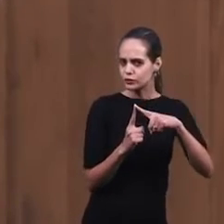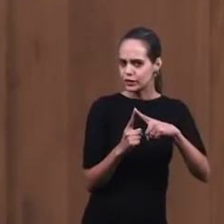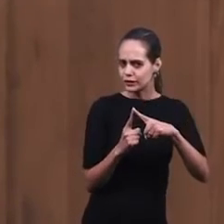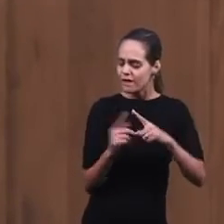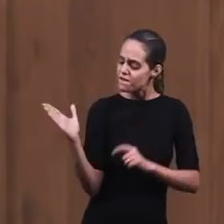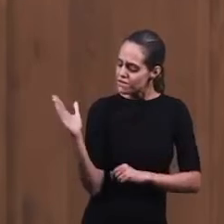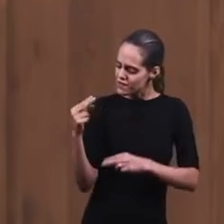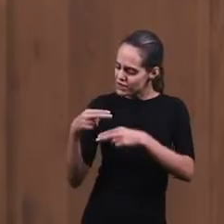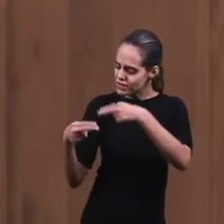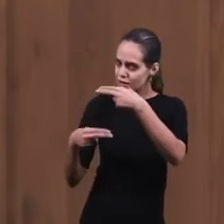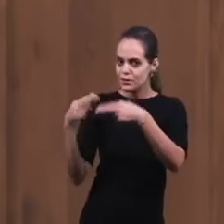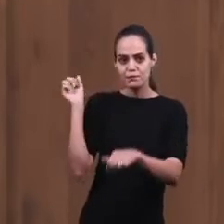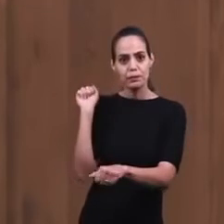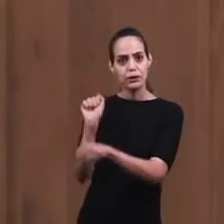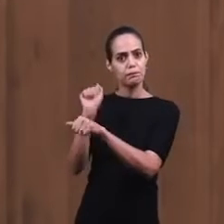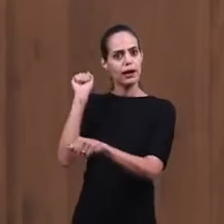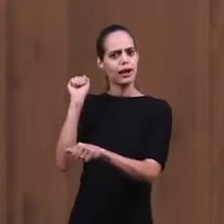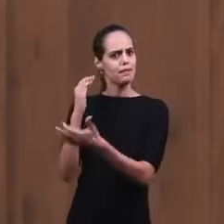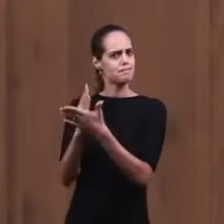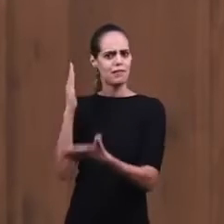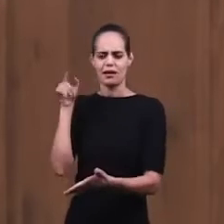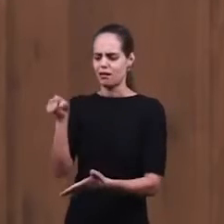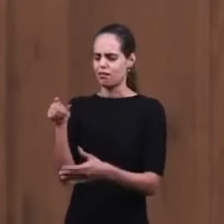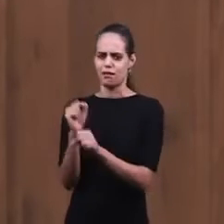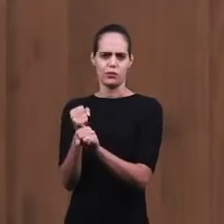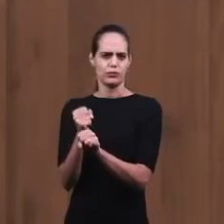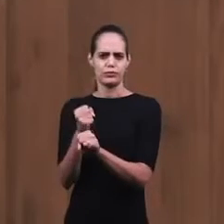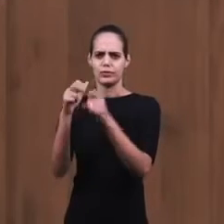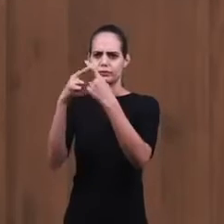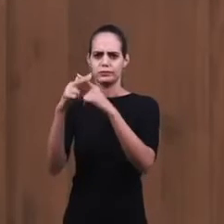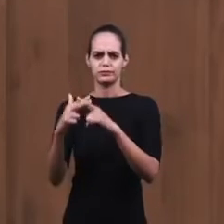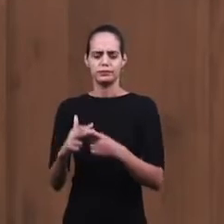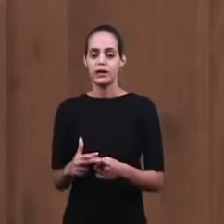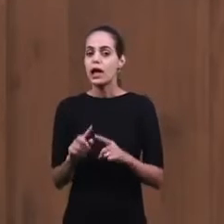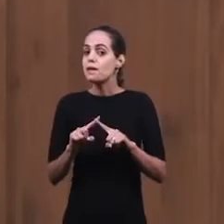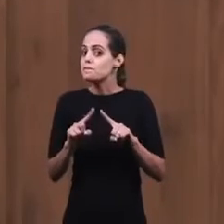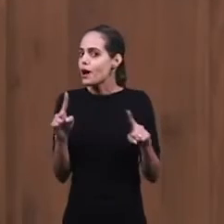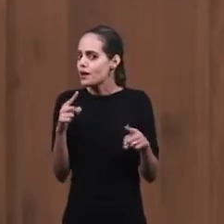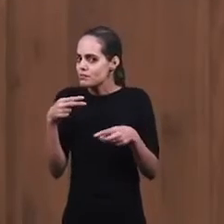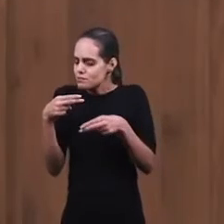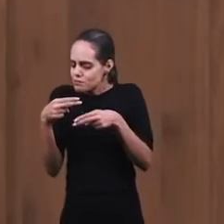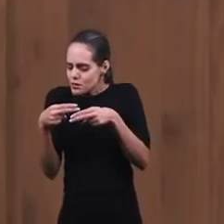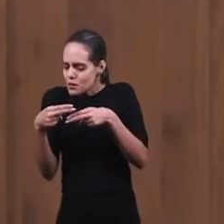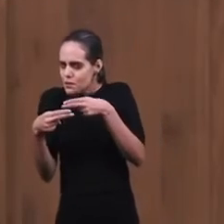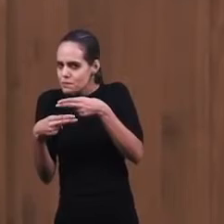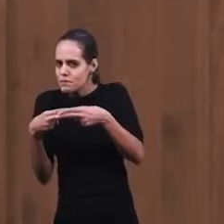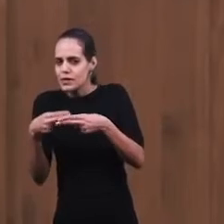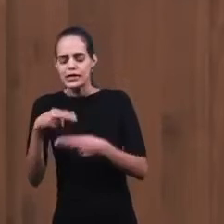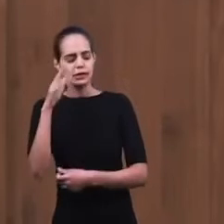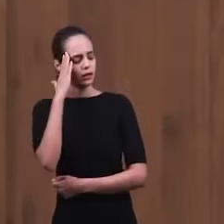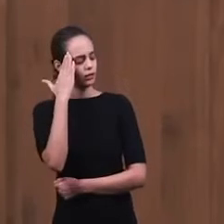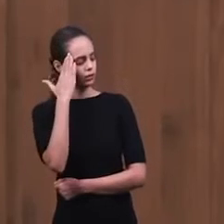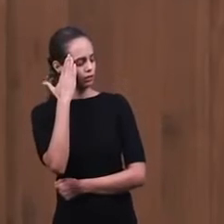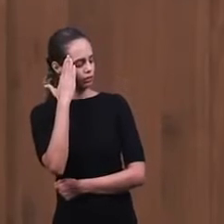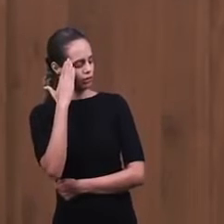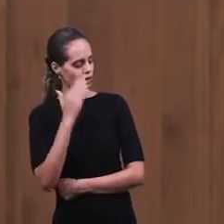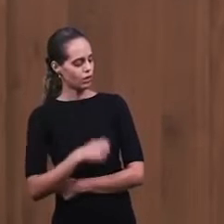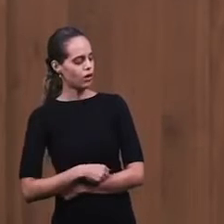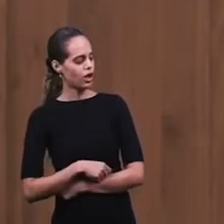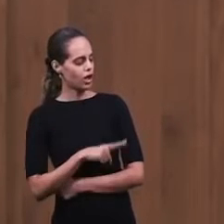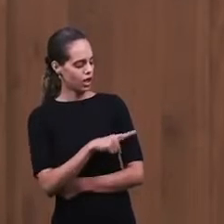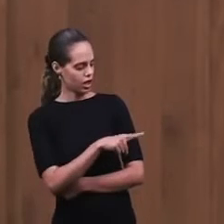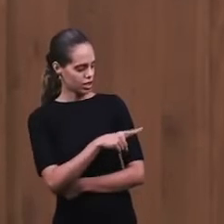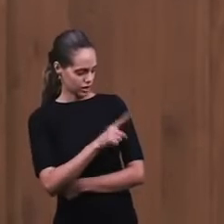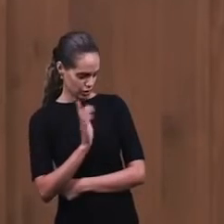the construction. But Nehemiah, he understood that that was not from God, and he did not go,